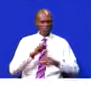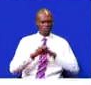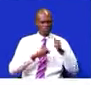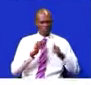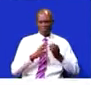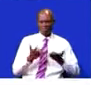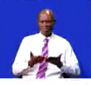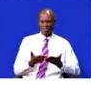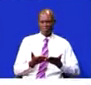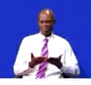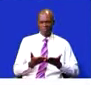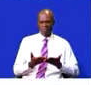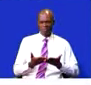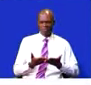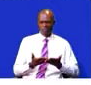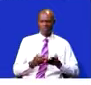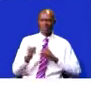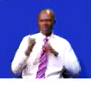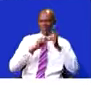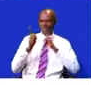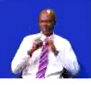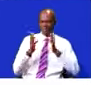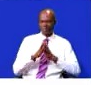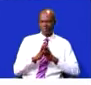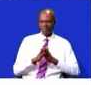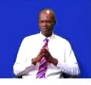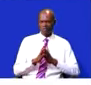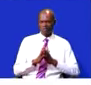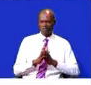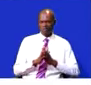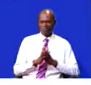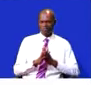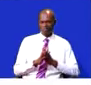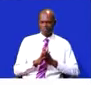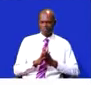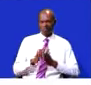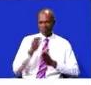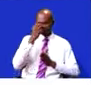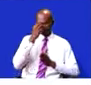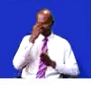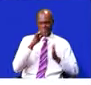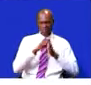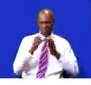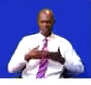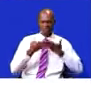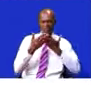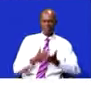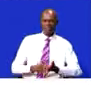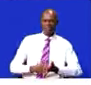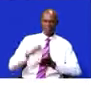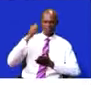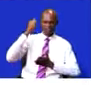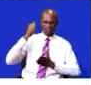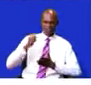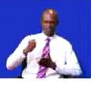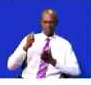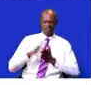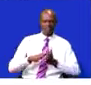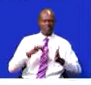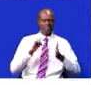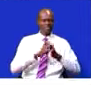possible the utterances by the head of state that he was given a sword upon